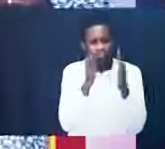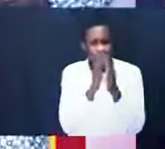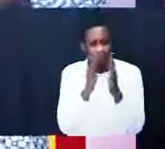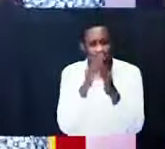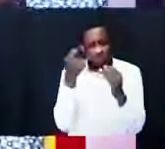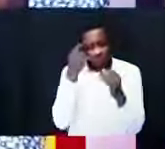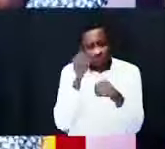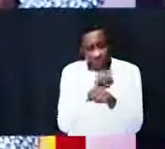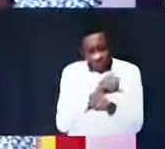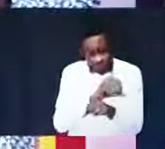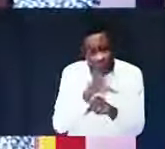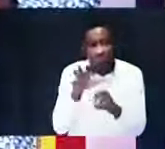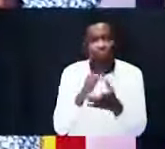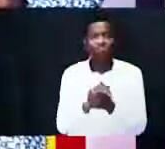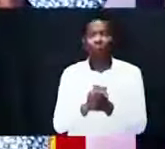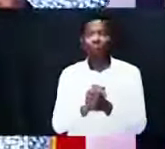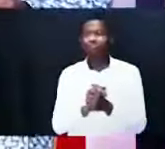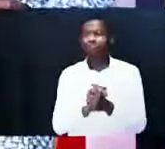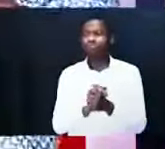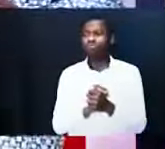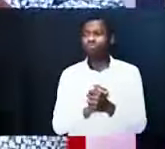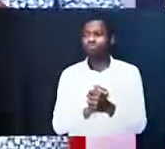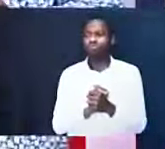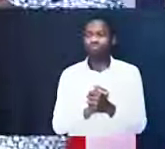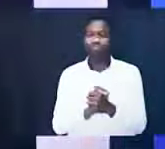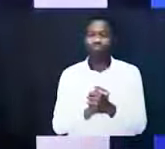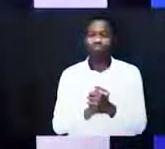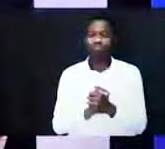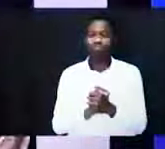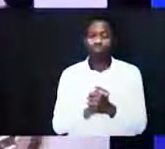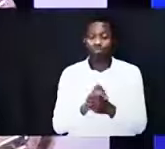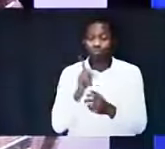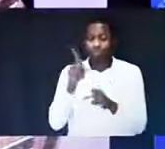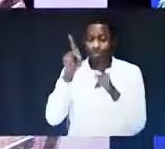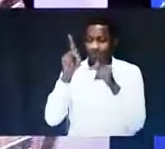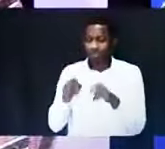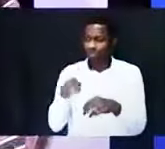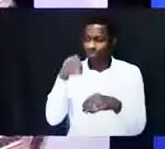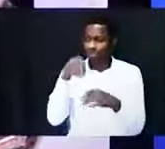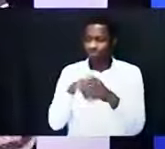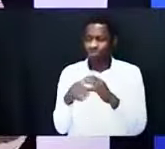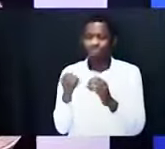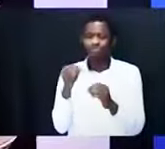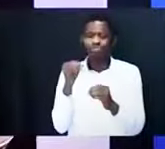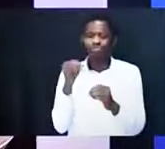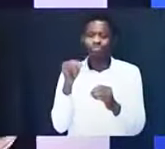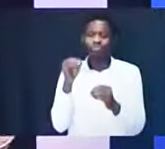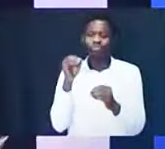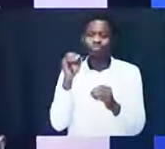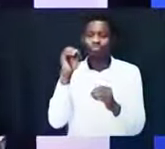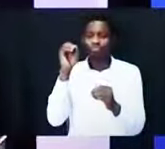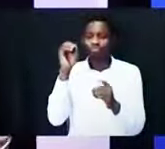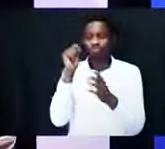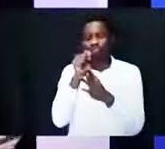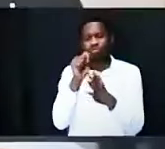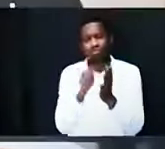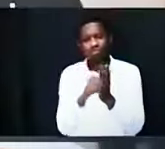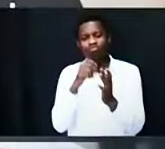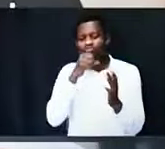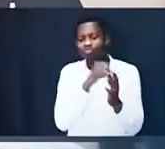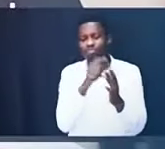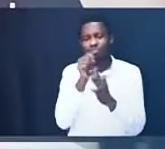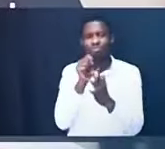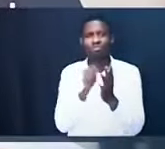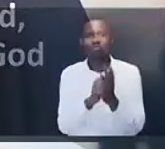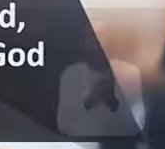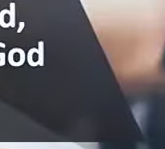effectiveness. See, one person in the Old Testament who was said to be well versed in